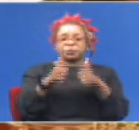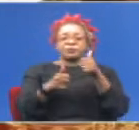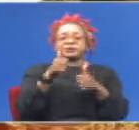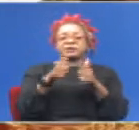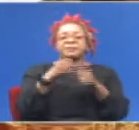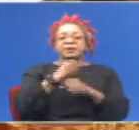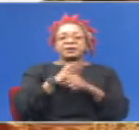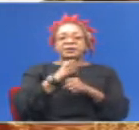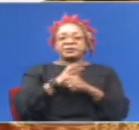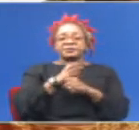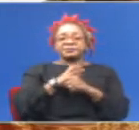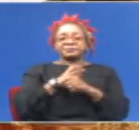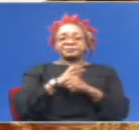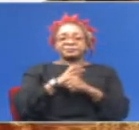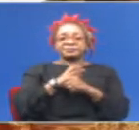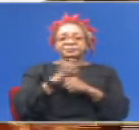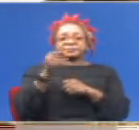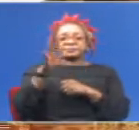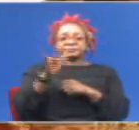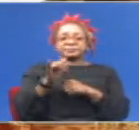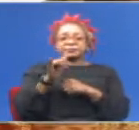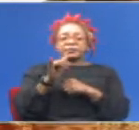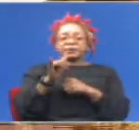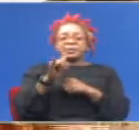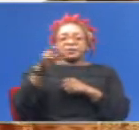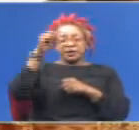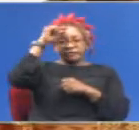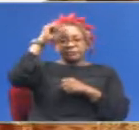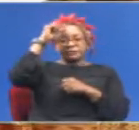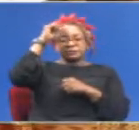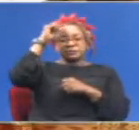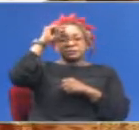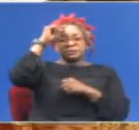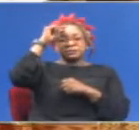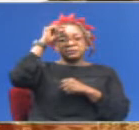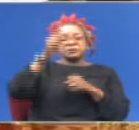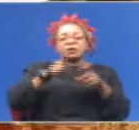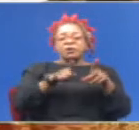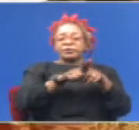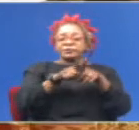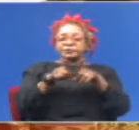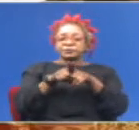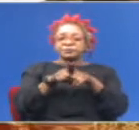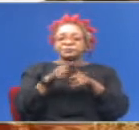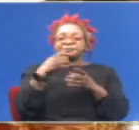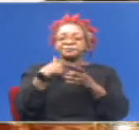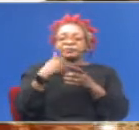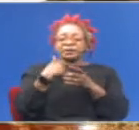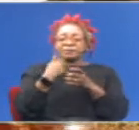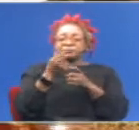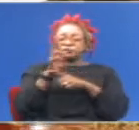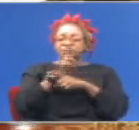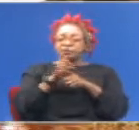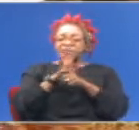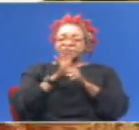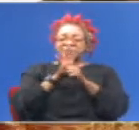by the state. There have also been excessive use of force by the